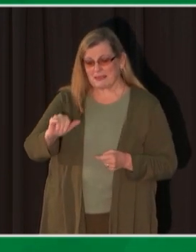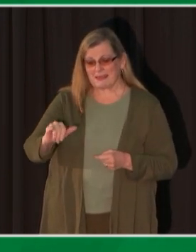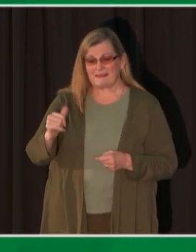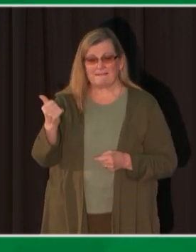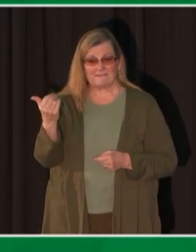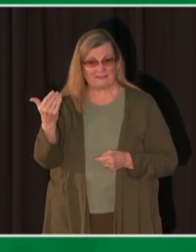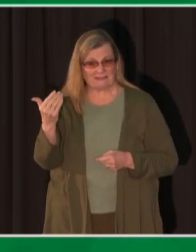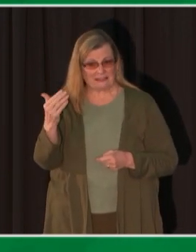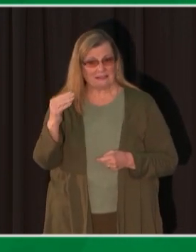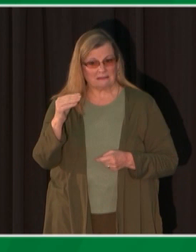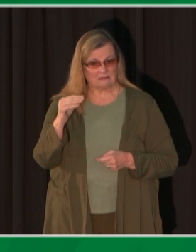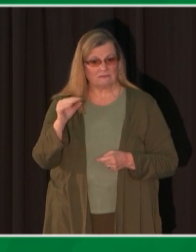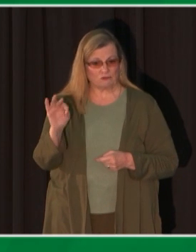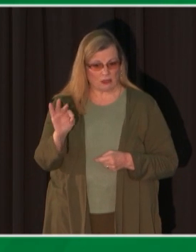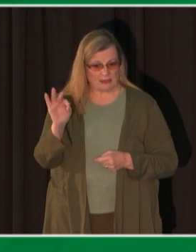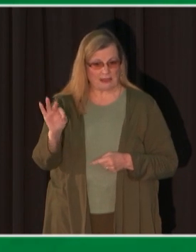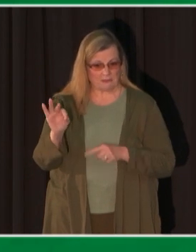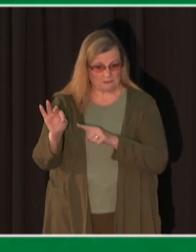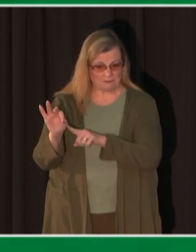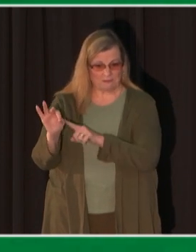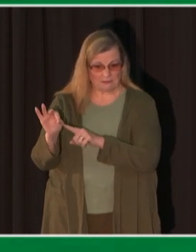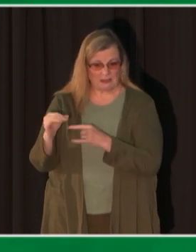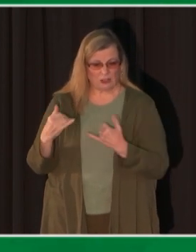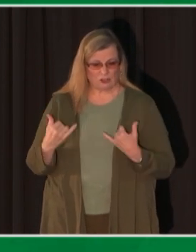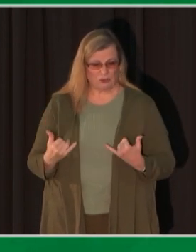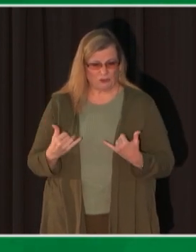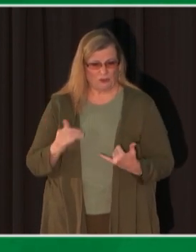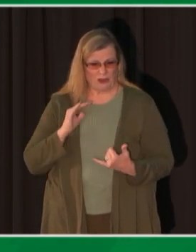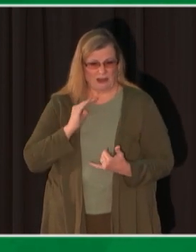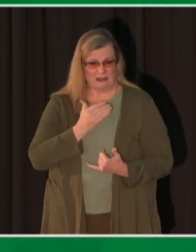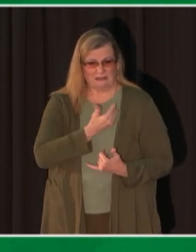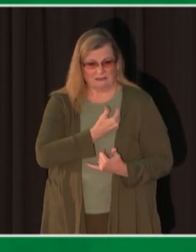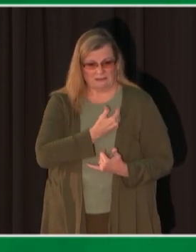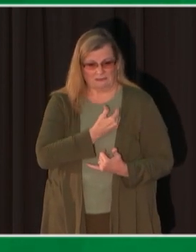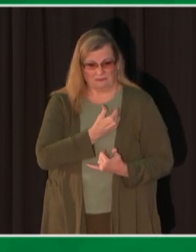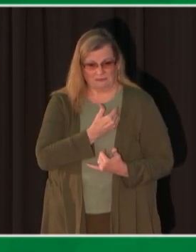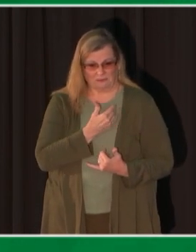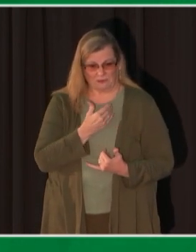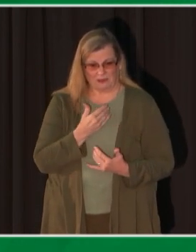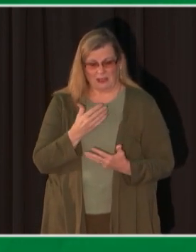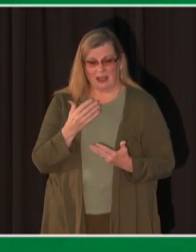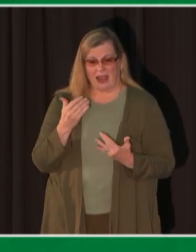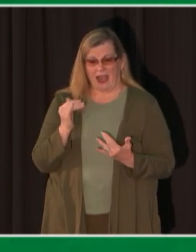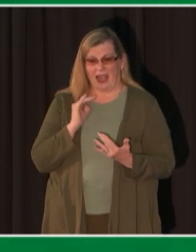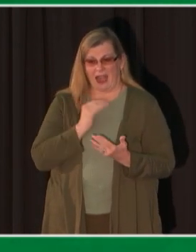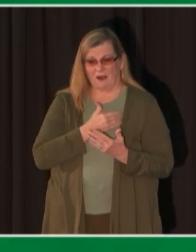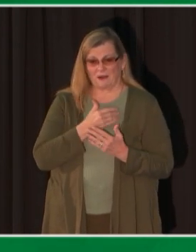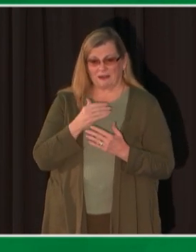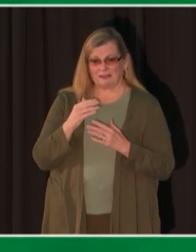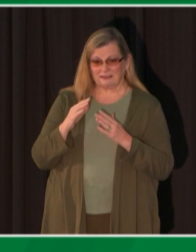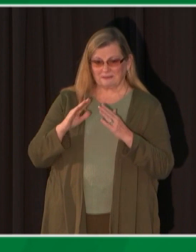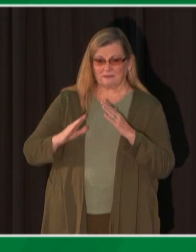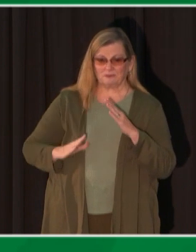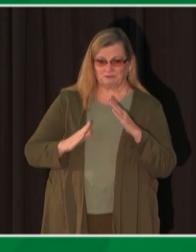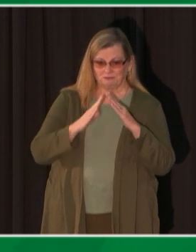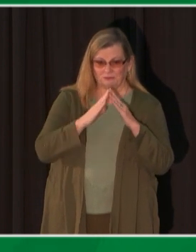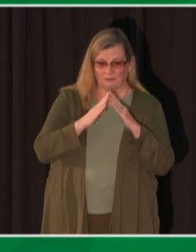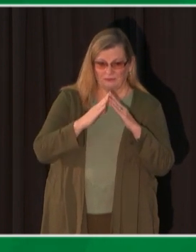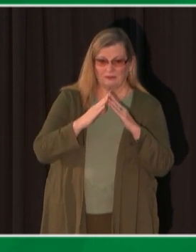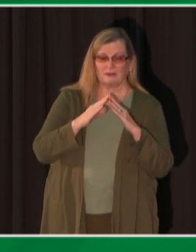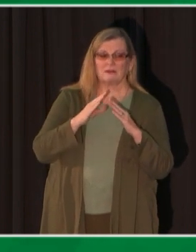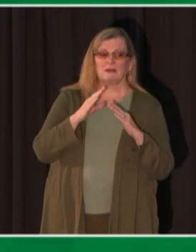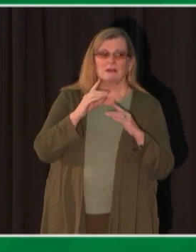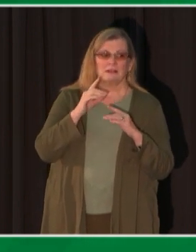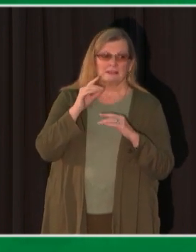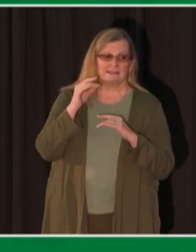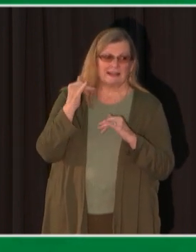know today that our level of infection is lower in our city than we projected it would be today. But we